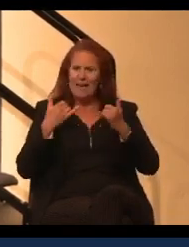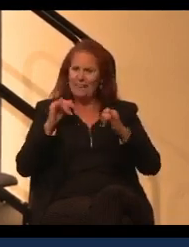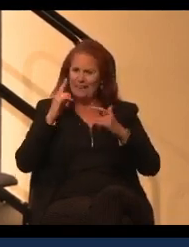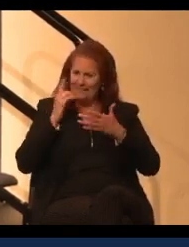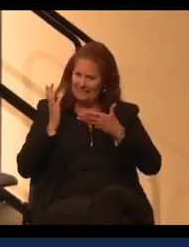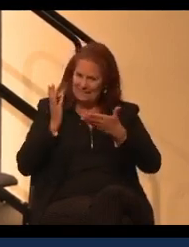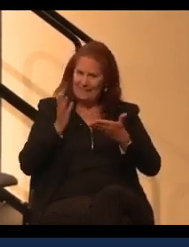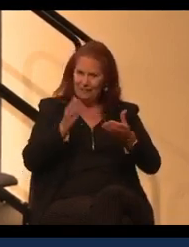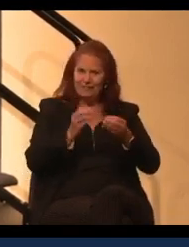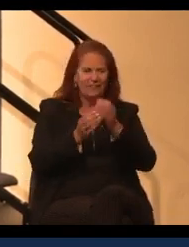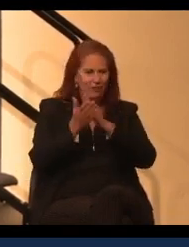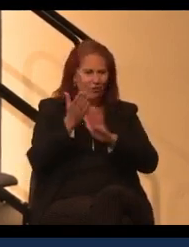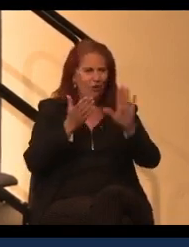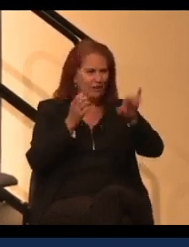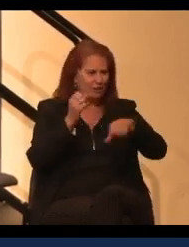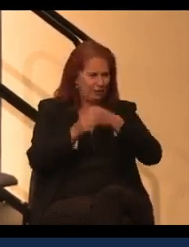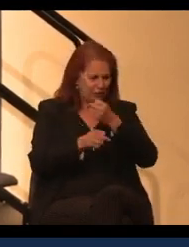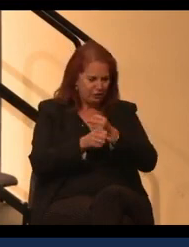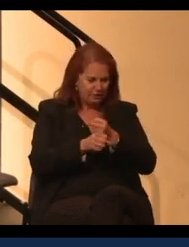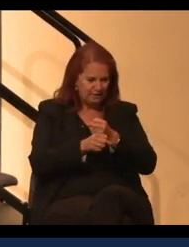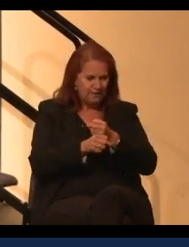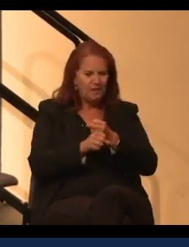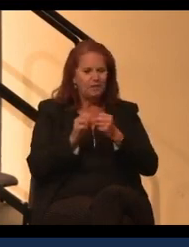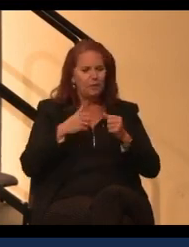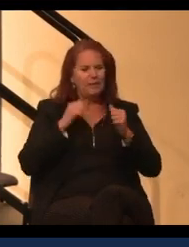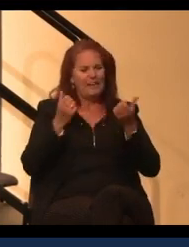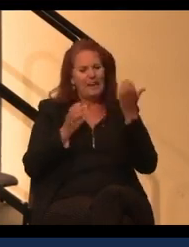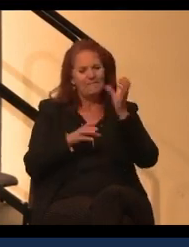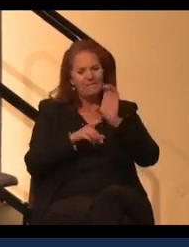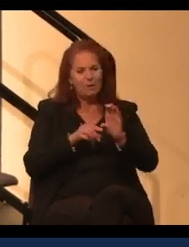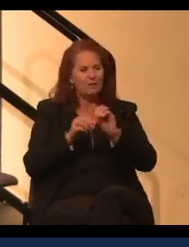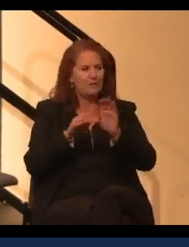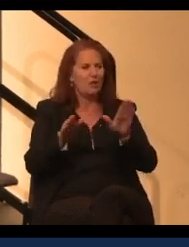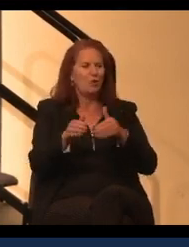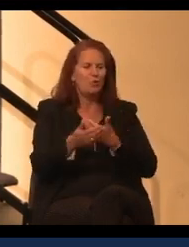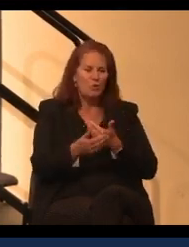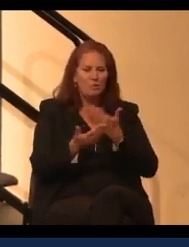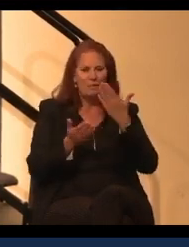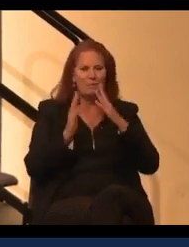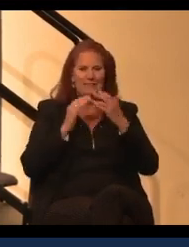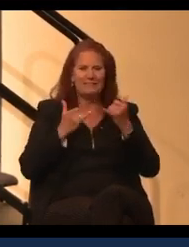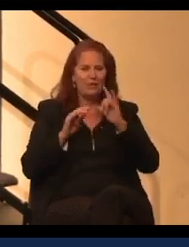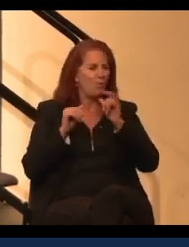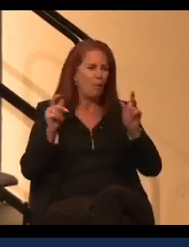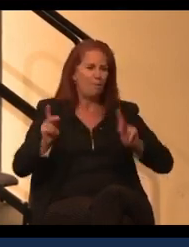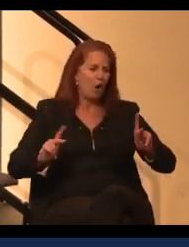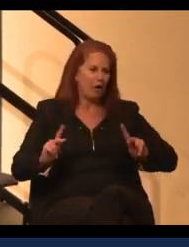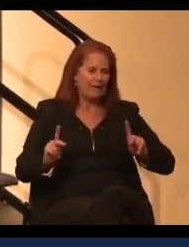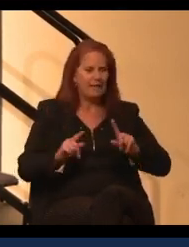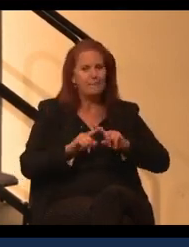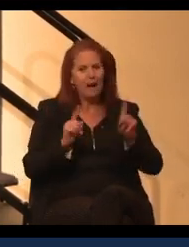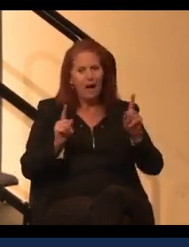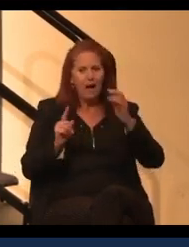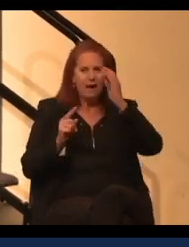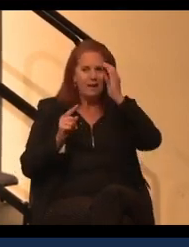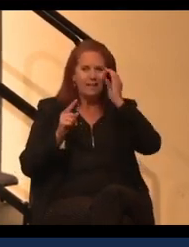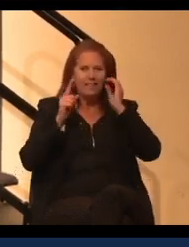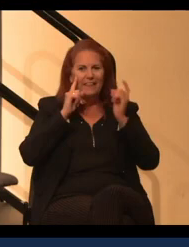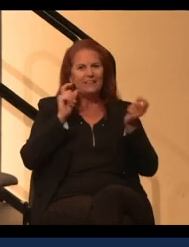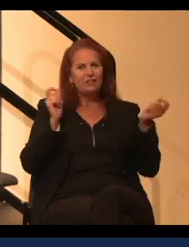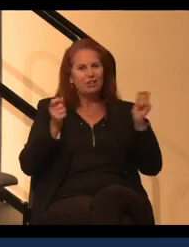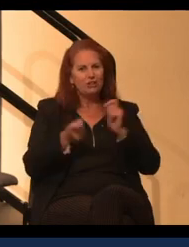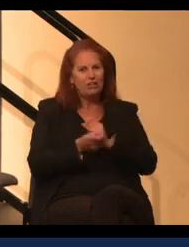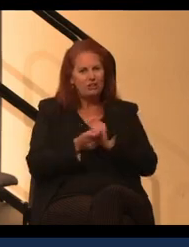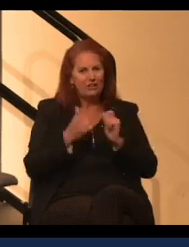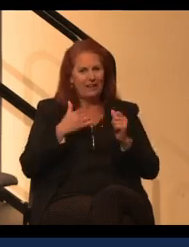on during the college years. So yeah, we can force them in a room and they probably still won't party, but I think things are changing. I think I